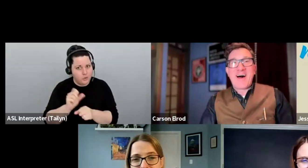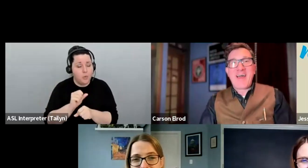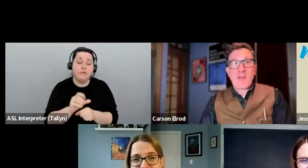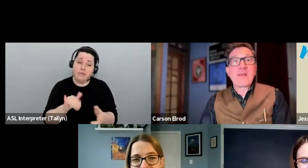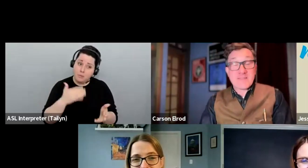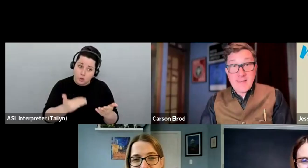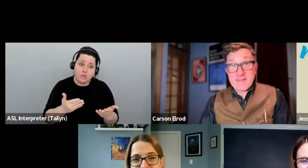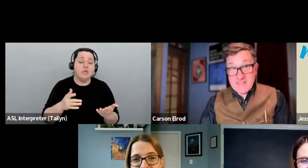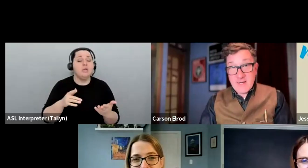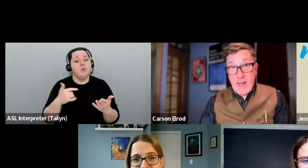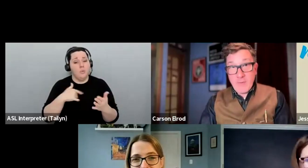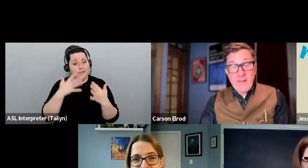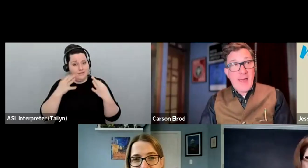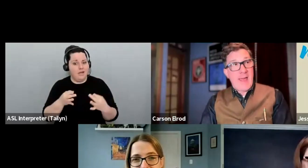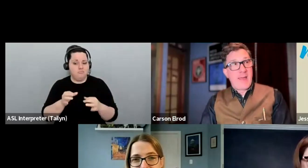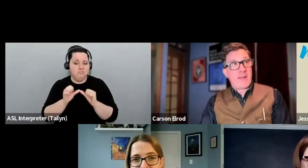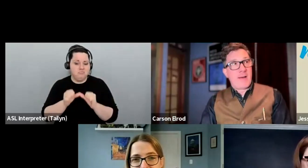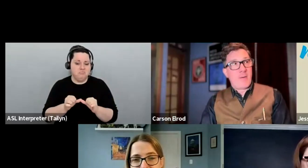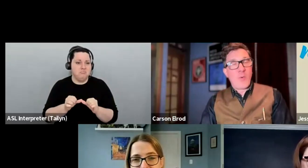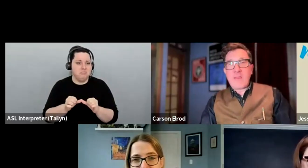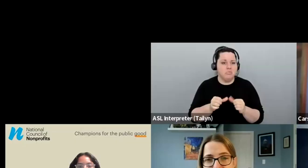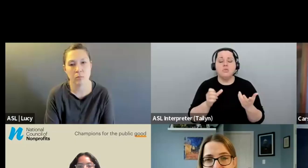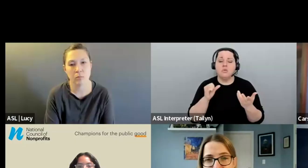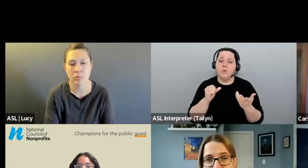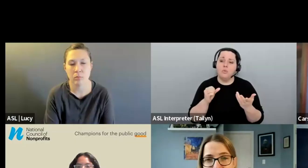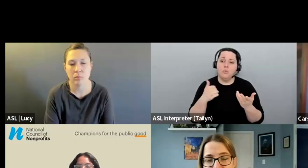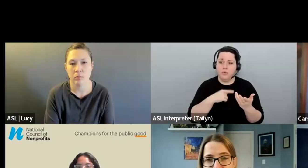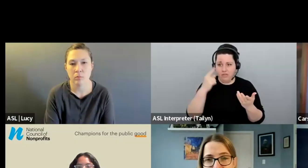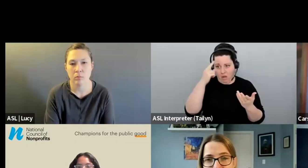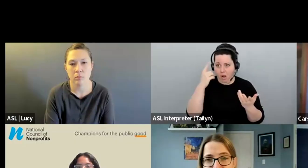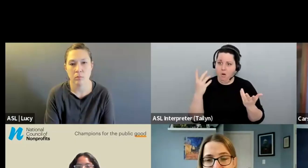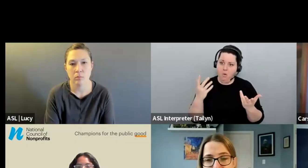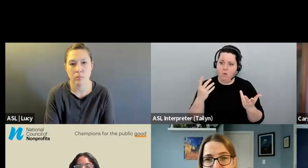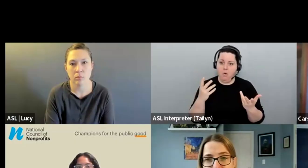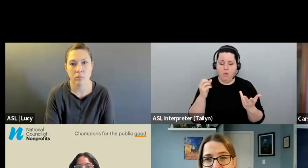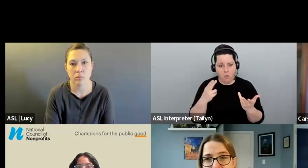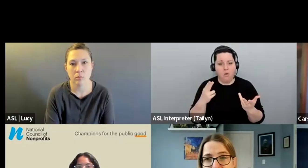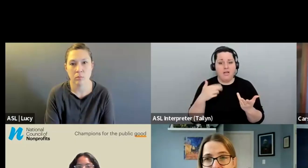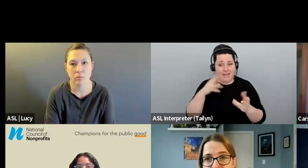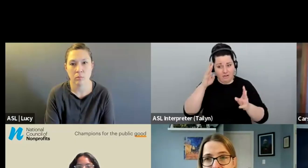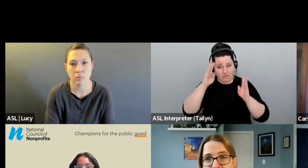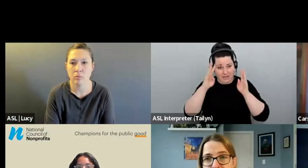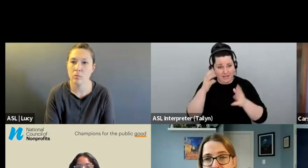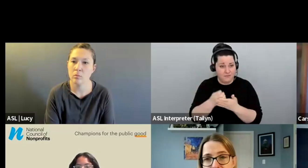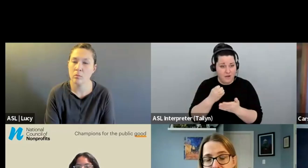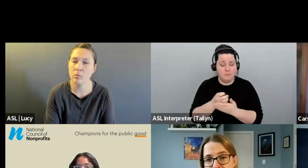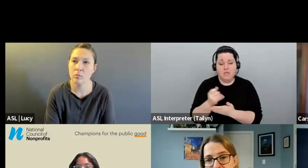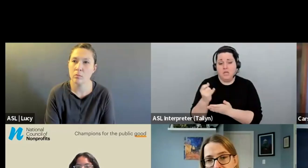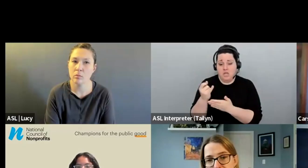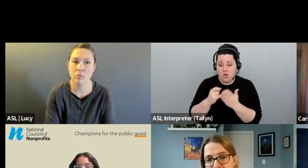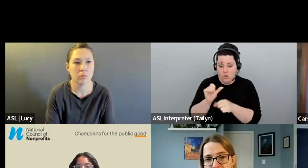goodness. And we decided to stick around. And we thought to ourselves that the creative economy and arts